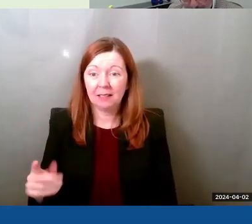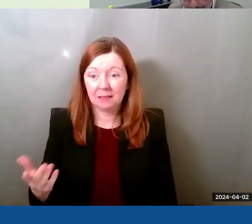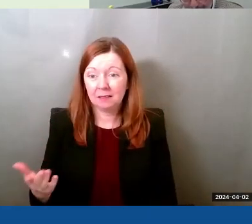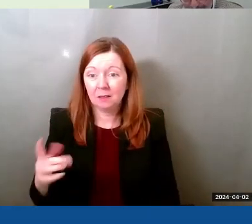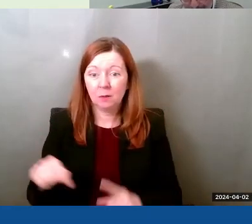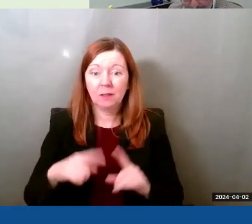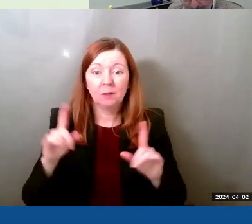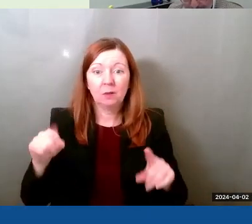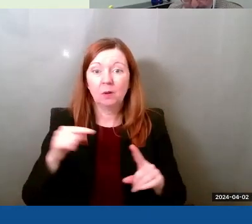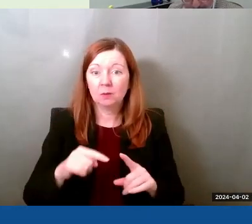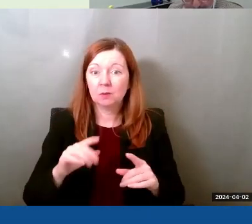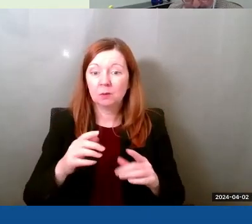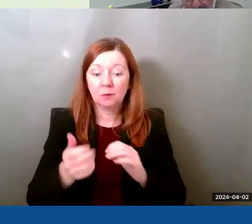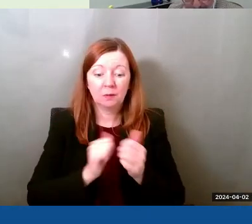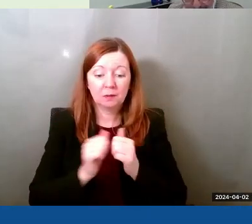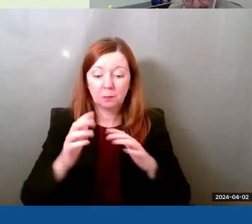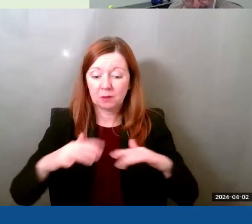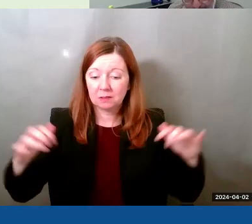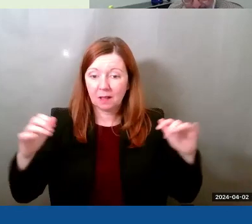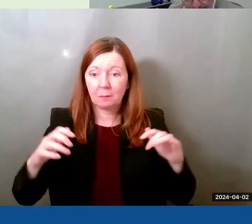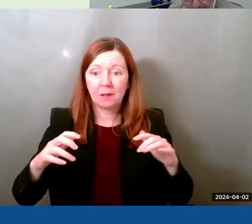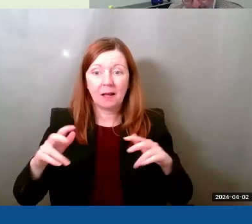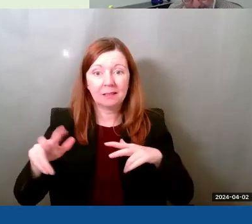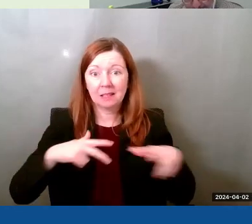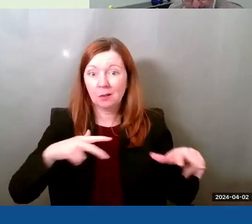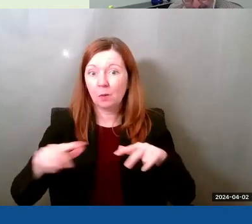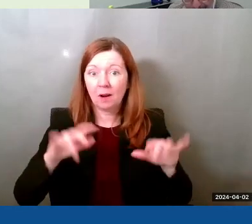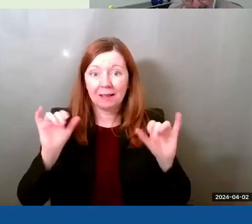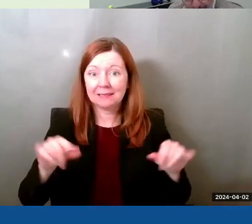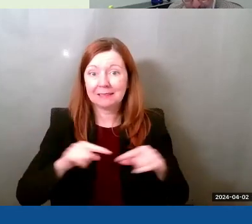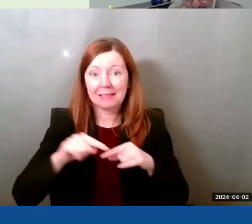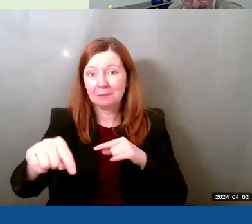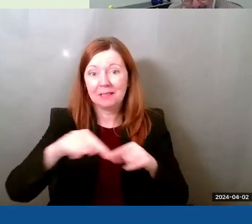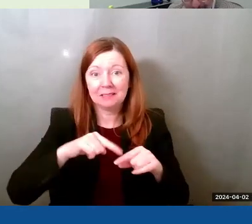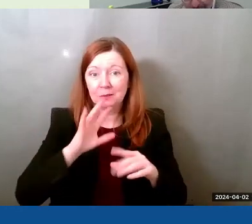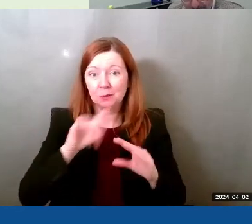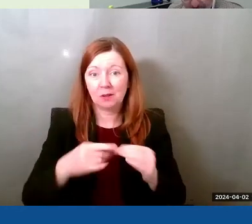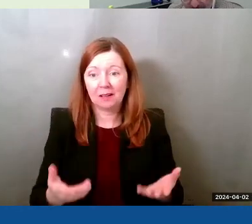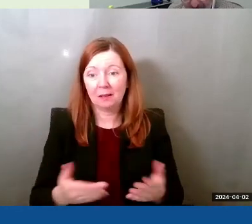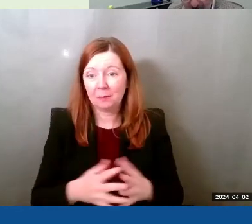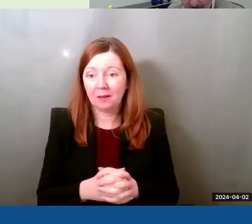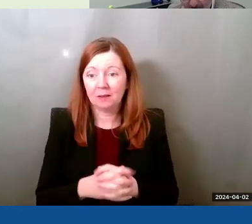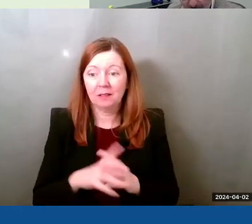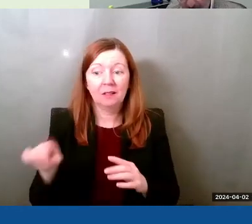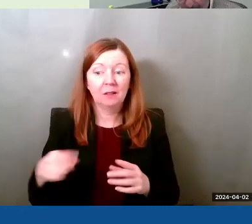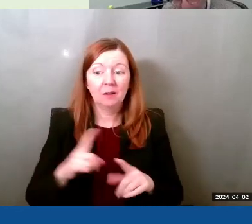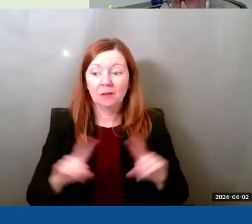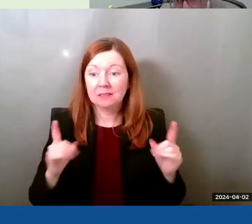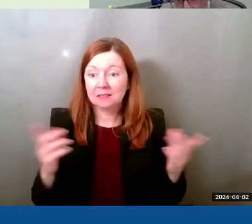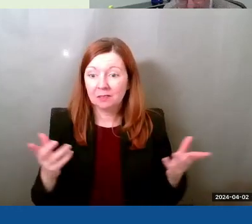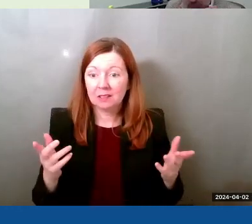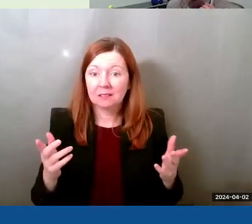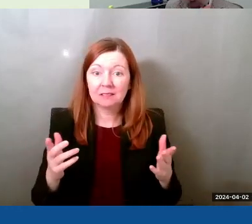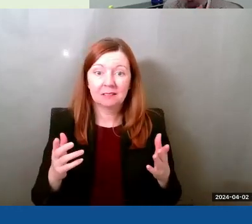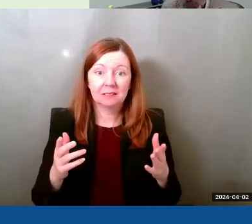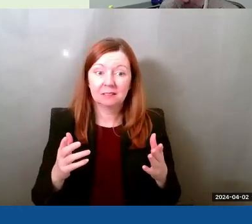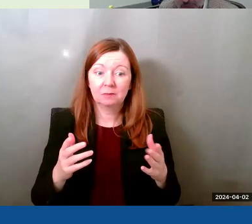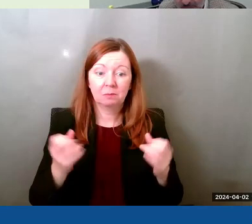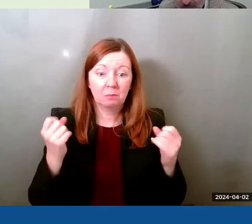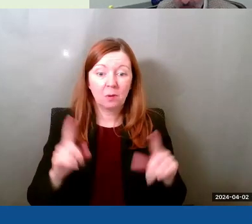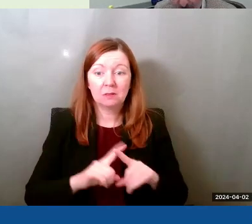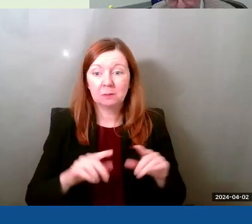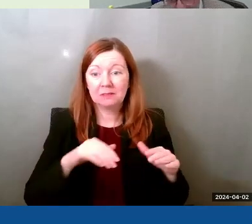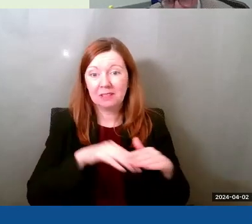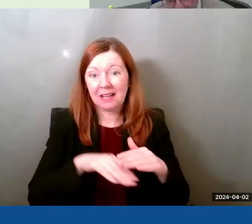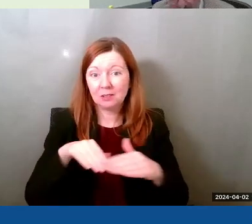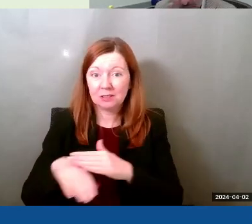When you go to the sports complex and you walk, it's the same distance that we're talking about. The only difference is that they're spread around to multiple different